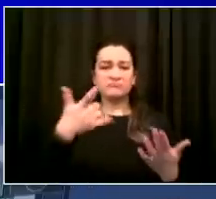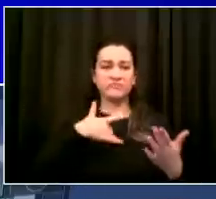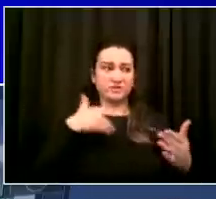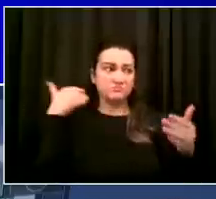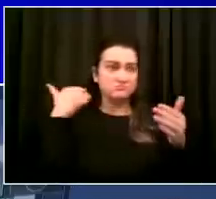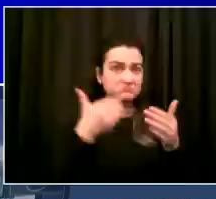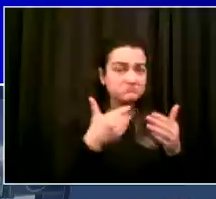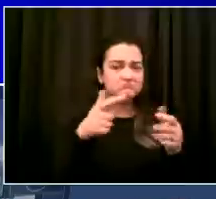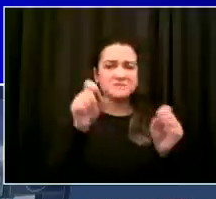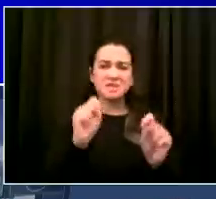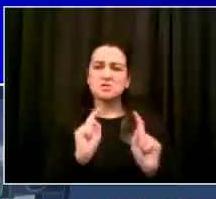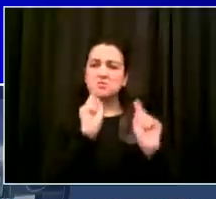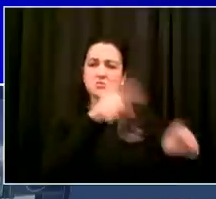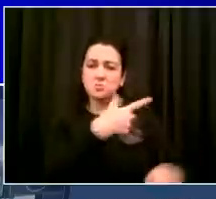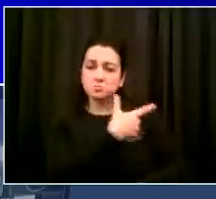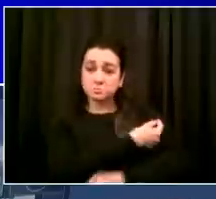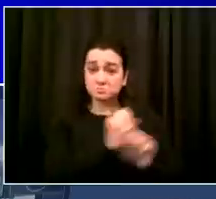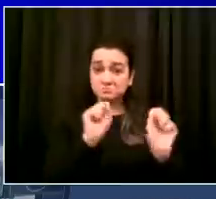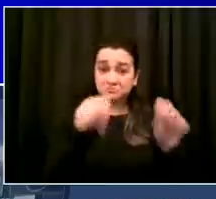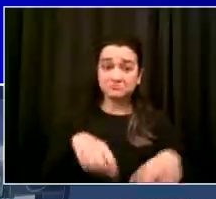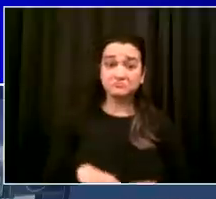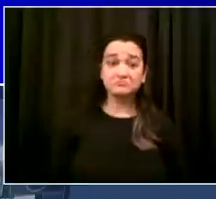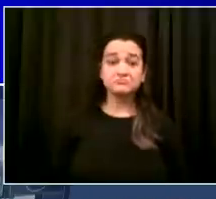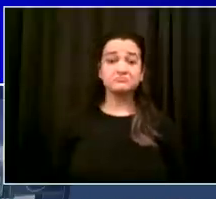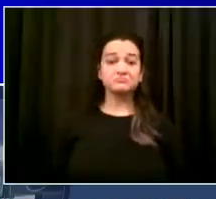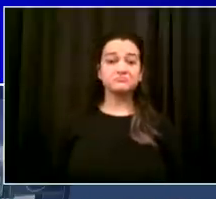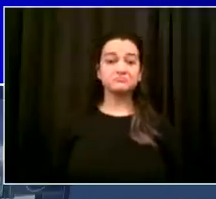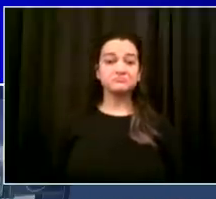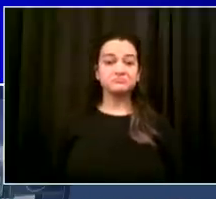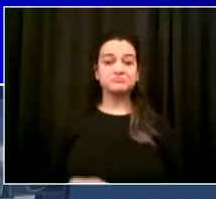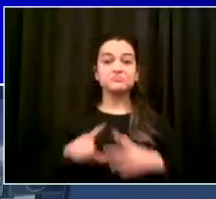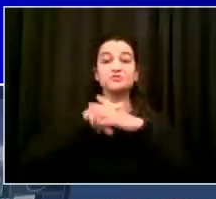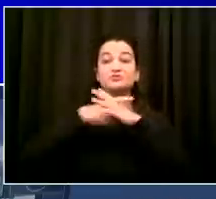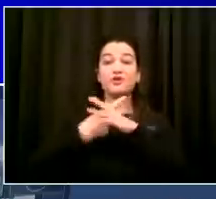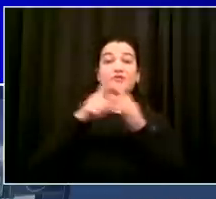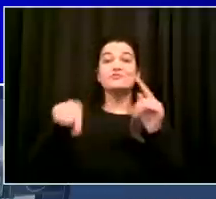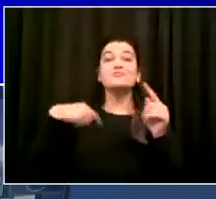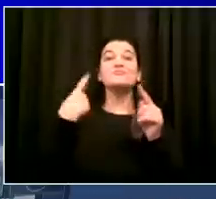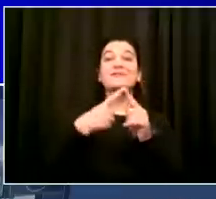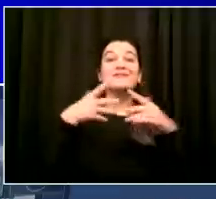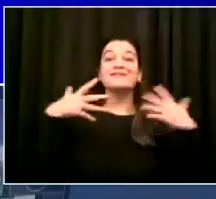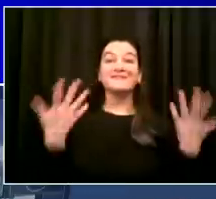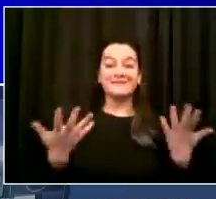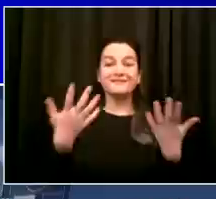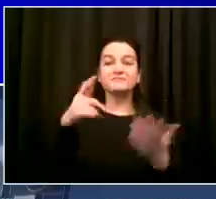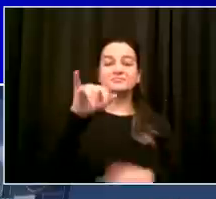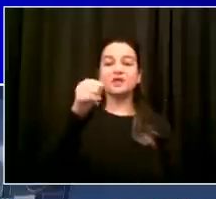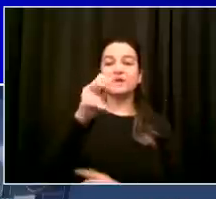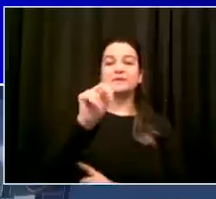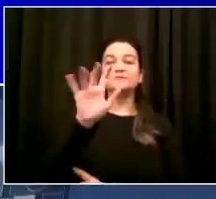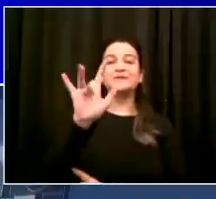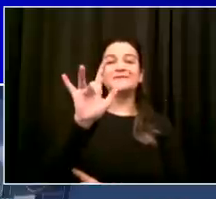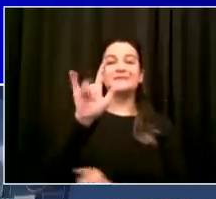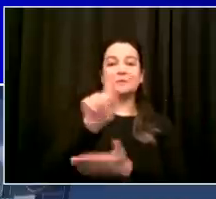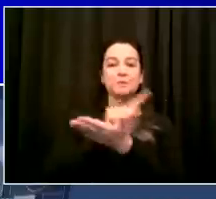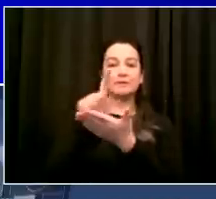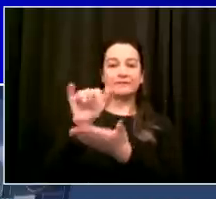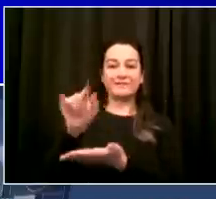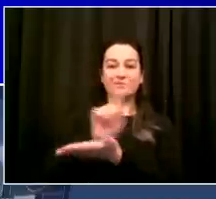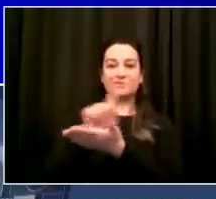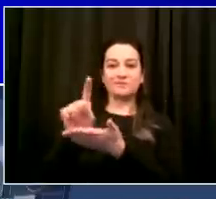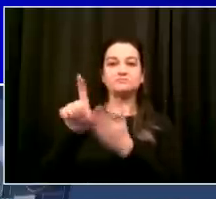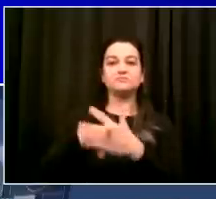we welcome Queens residents. We welcome all New Yorkers. We even welcome Yankees fans. There